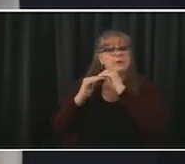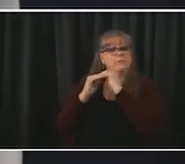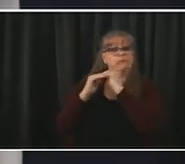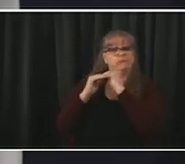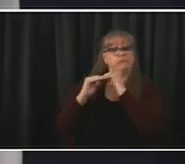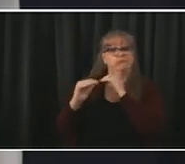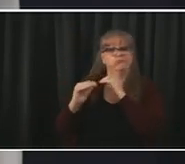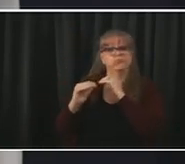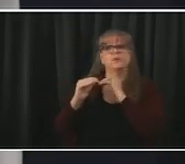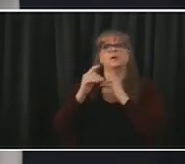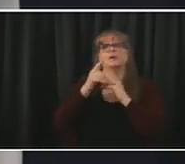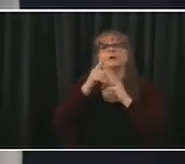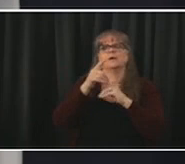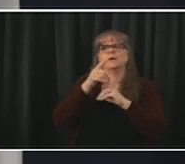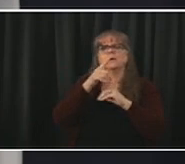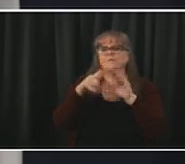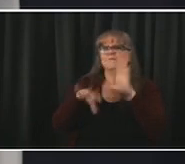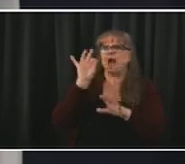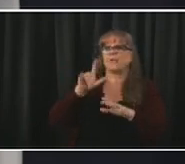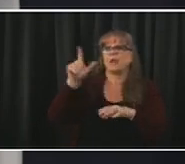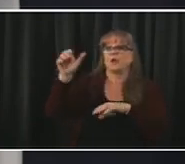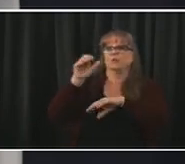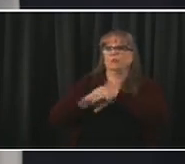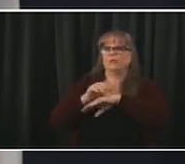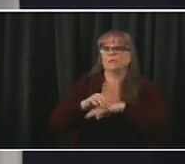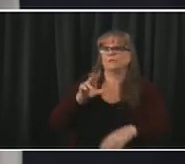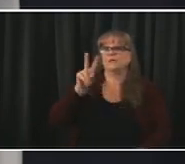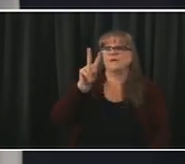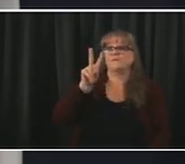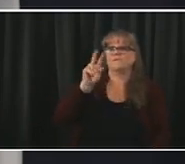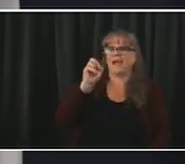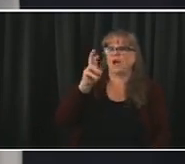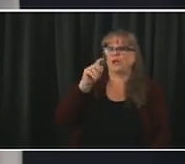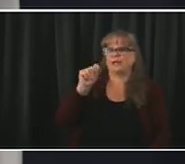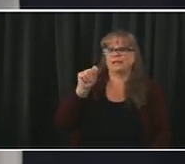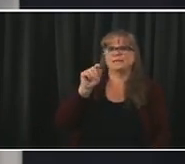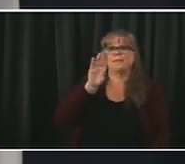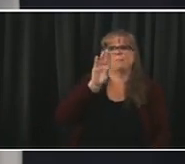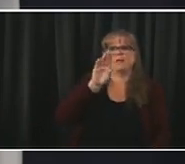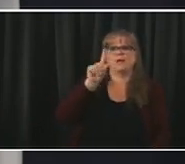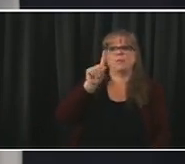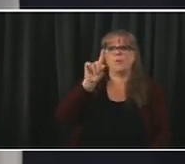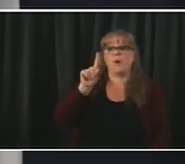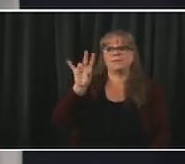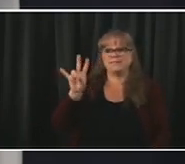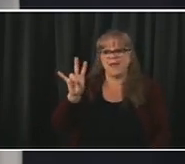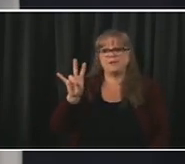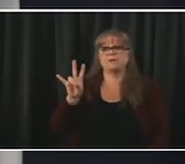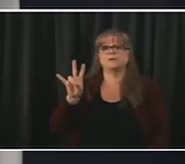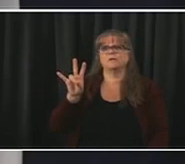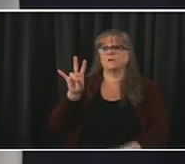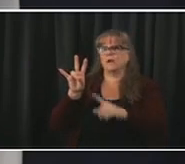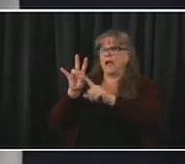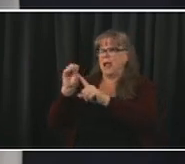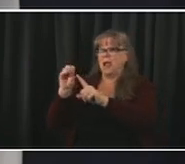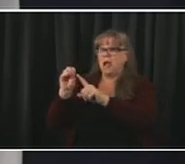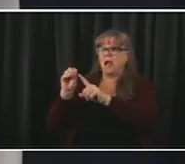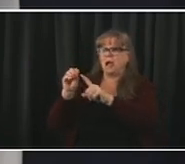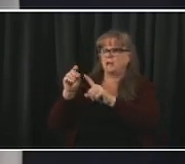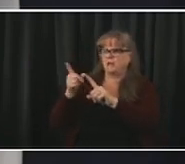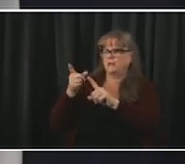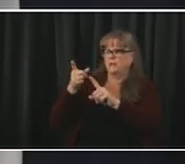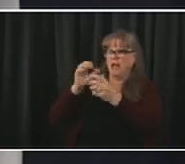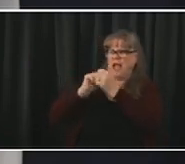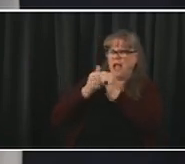other variants that have been popping up in numerous places? How might this have an impact here and